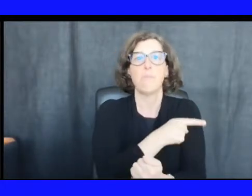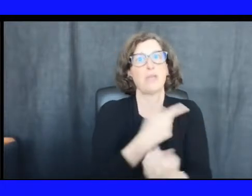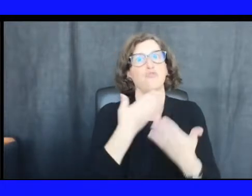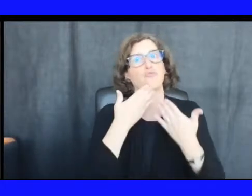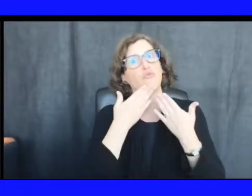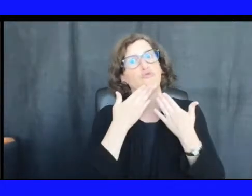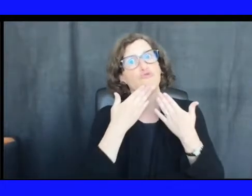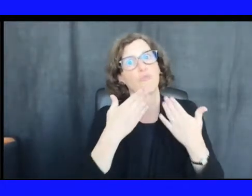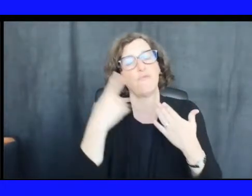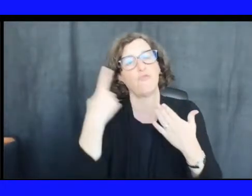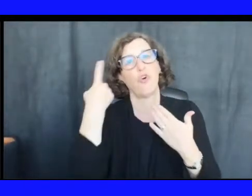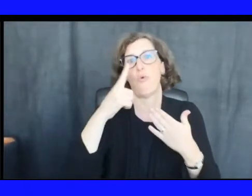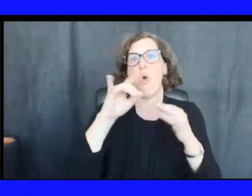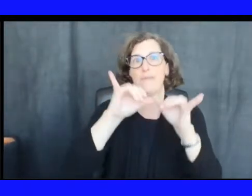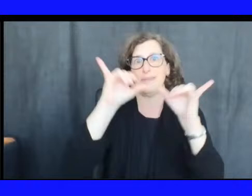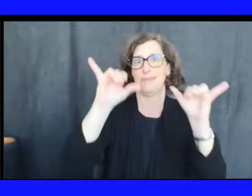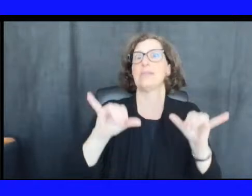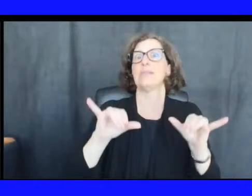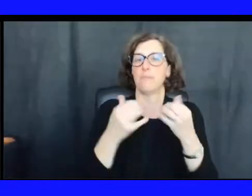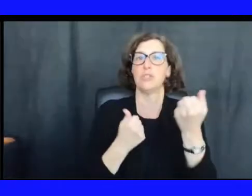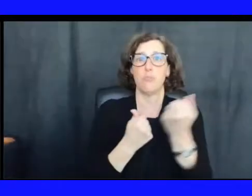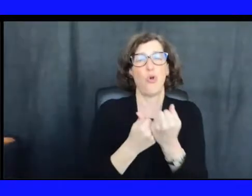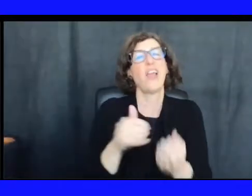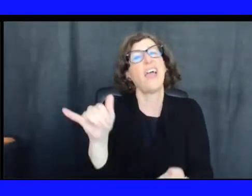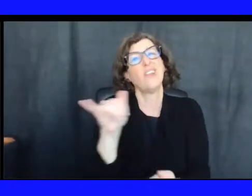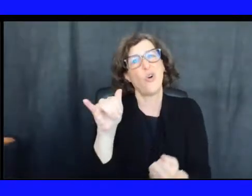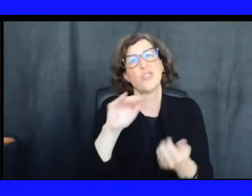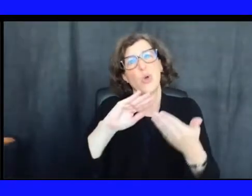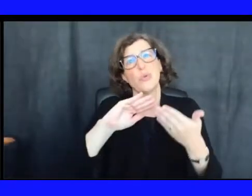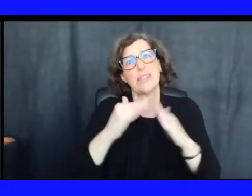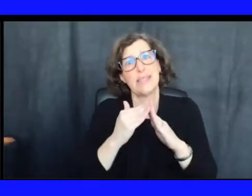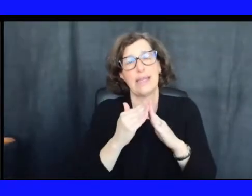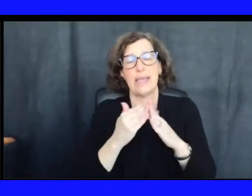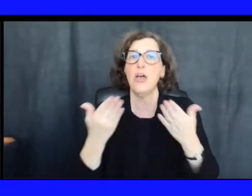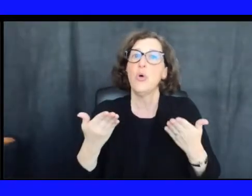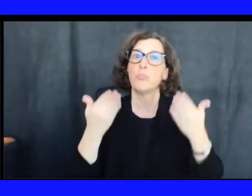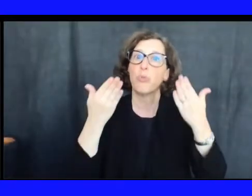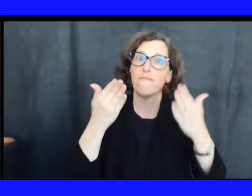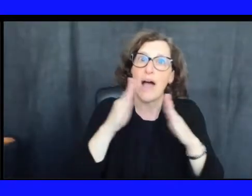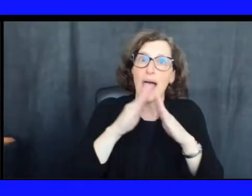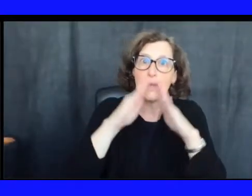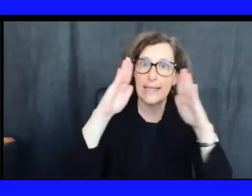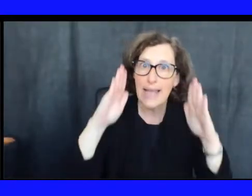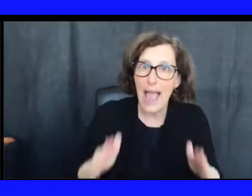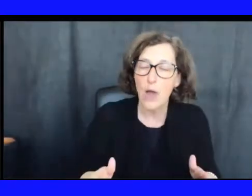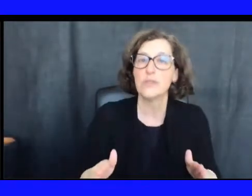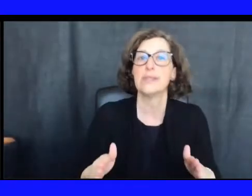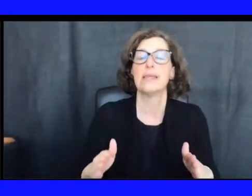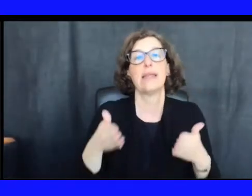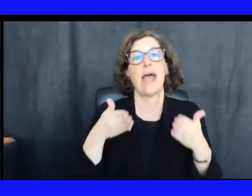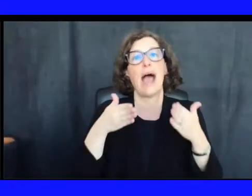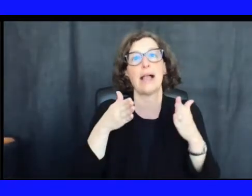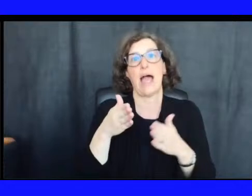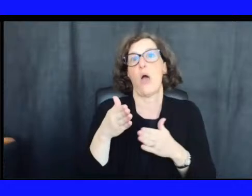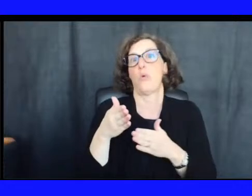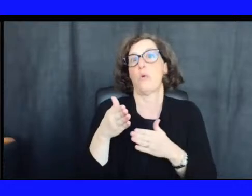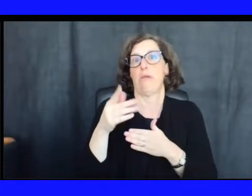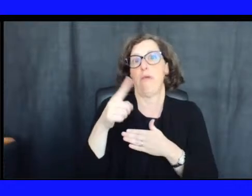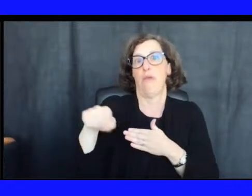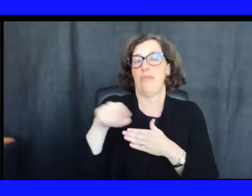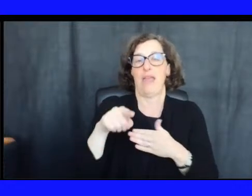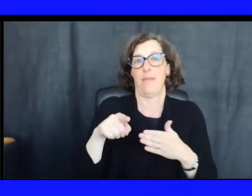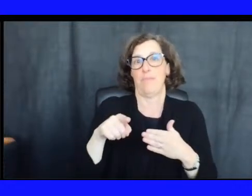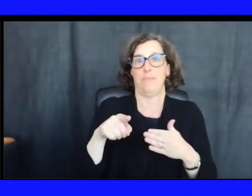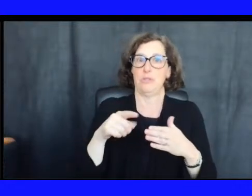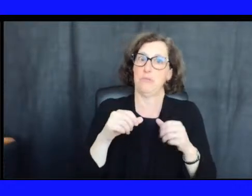Okay. Again, thank you, Dr. Katz. Thank you, Eric and Matt. And I don't know if Deborah is still here, but thanks also to her.